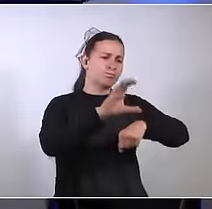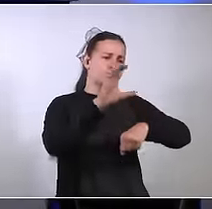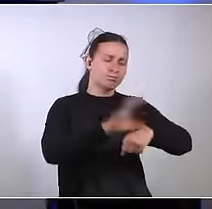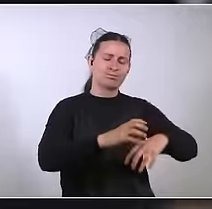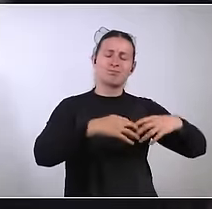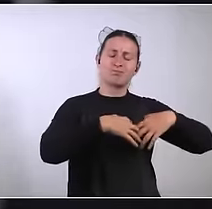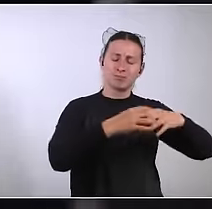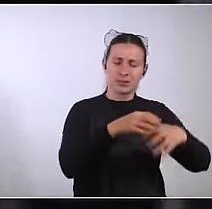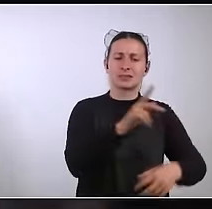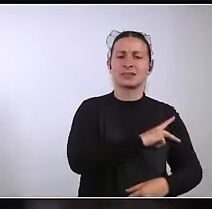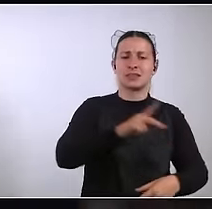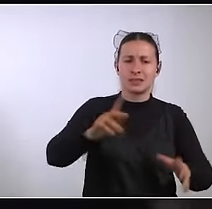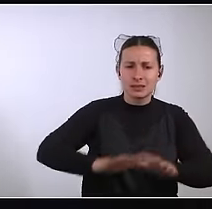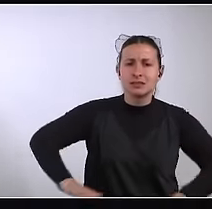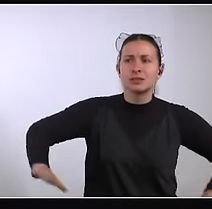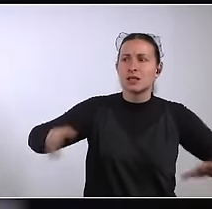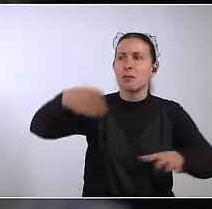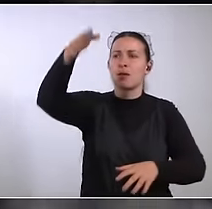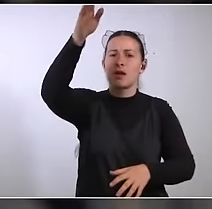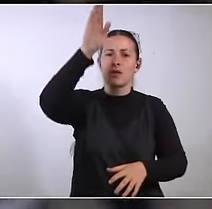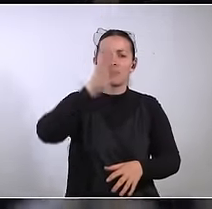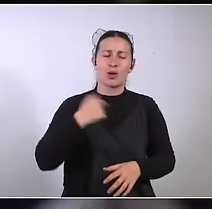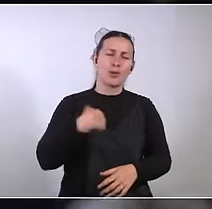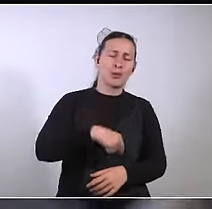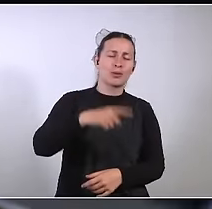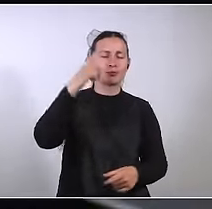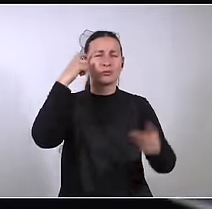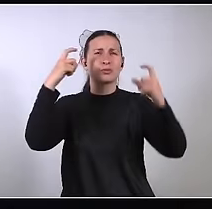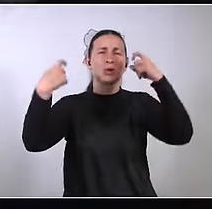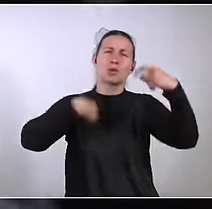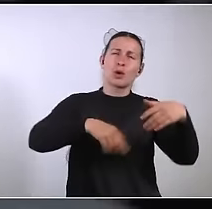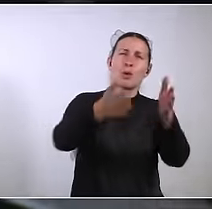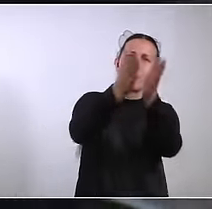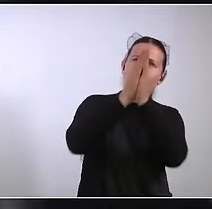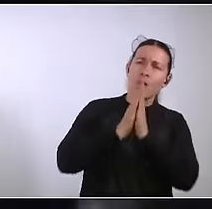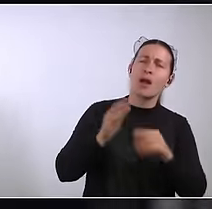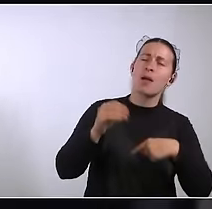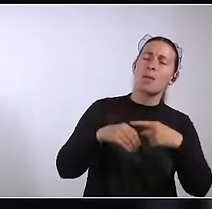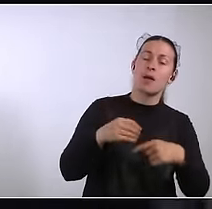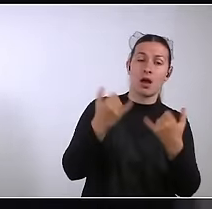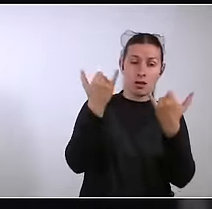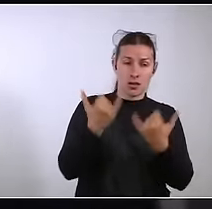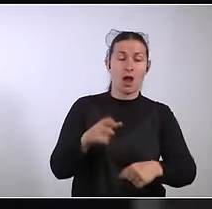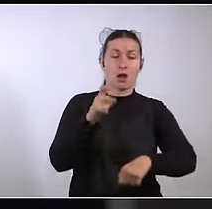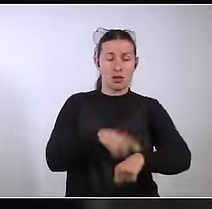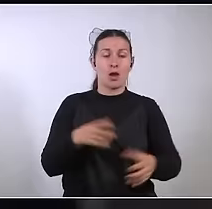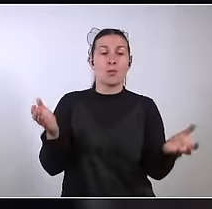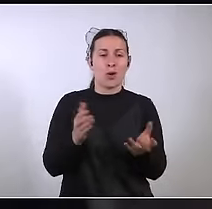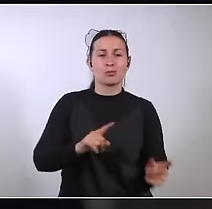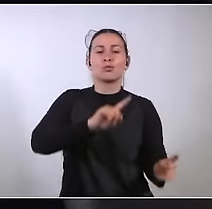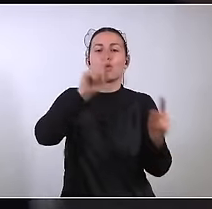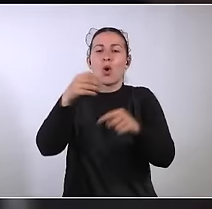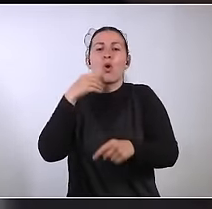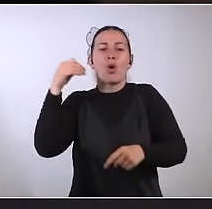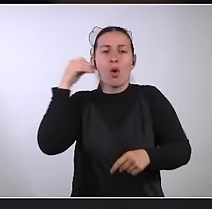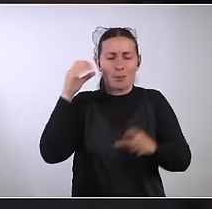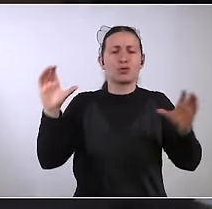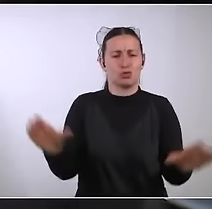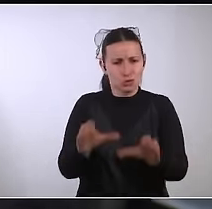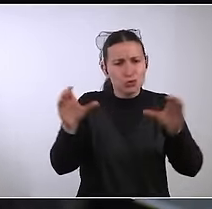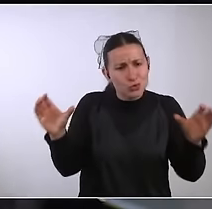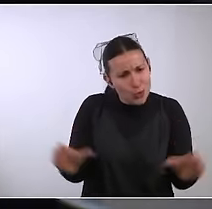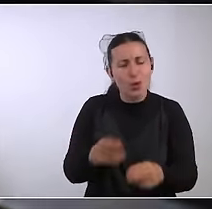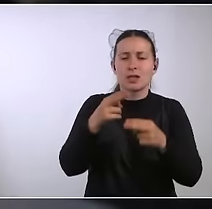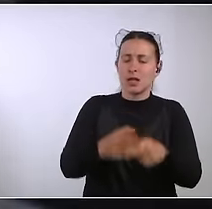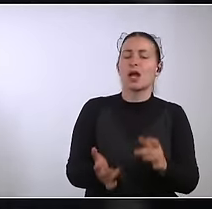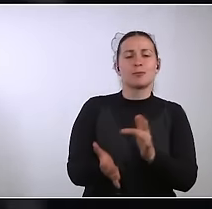God. We've talked about it, we've dreamed about it, we've prayed about it. Now it's time to go home and do it in the name of the Lord